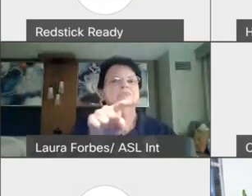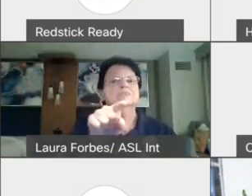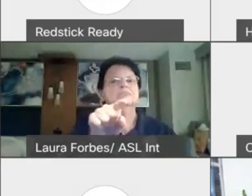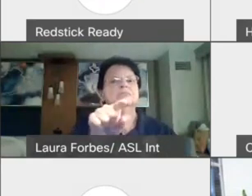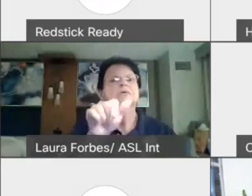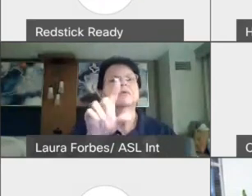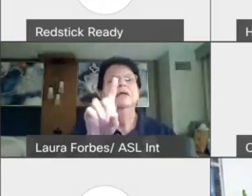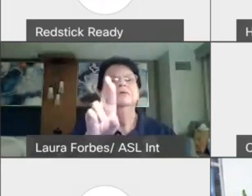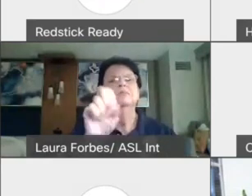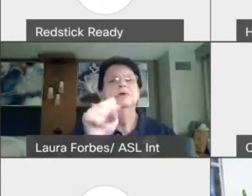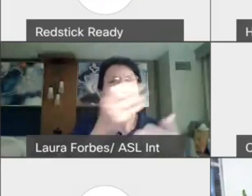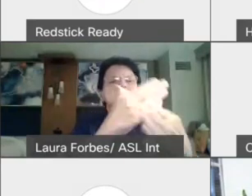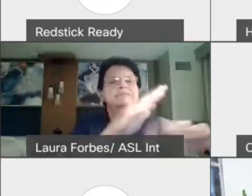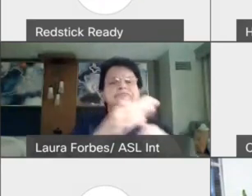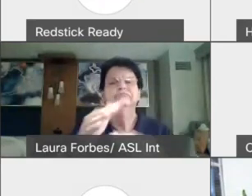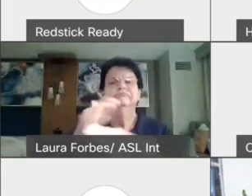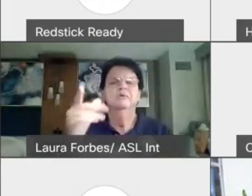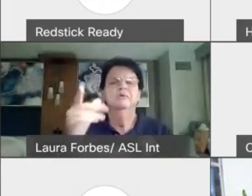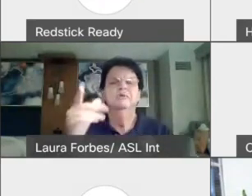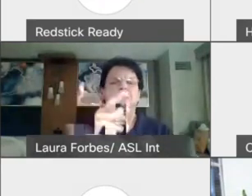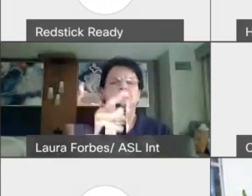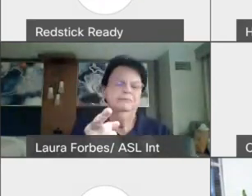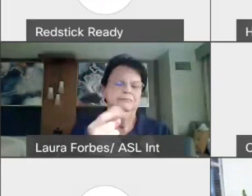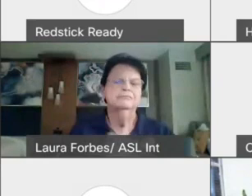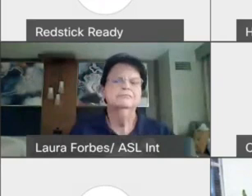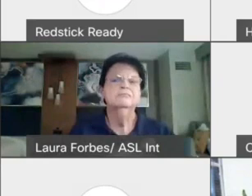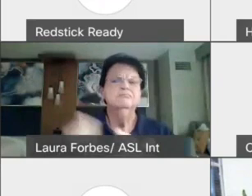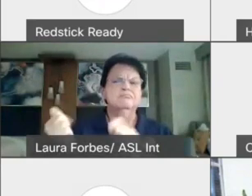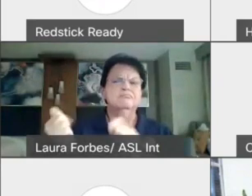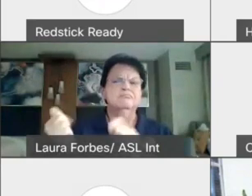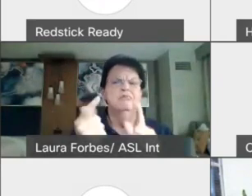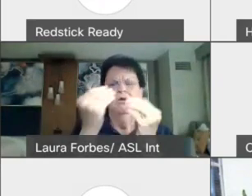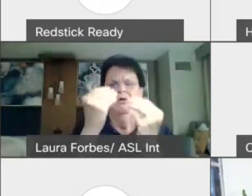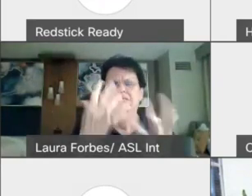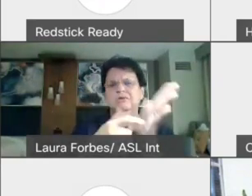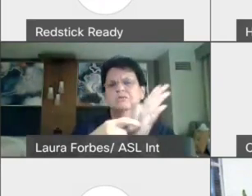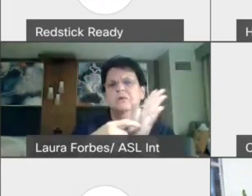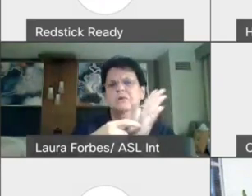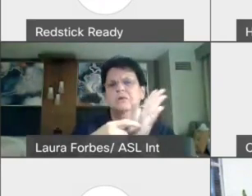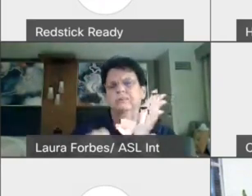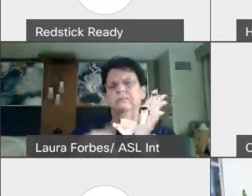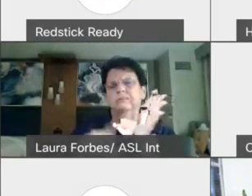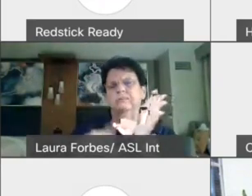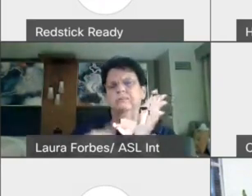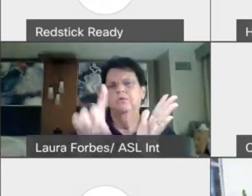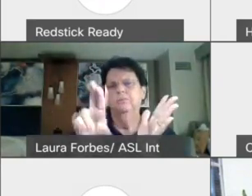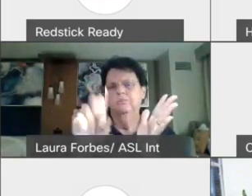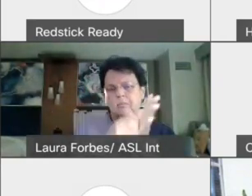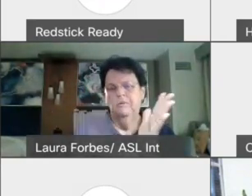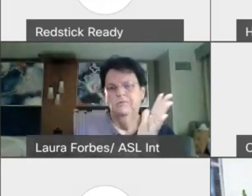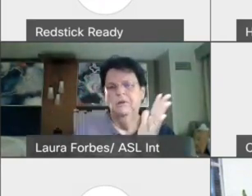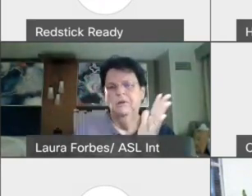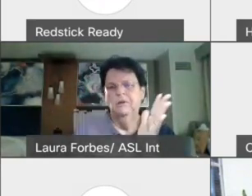certainly sorted properly. And we have all the information you need about debris removal at